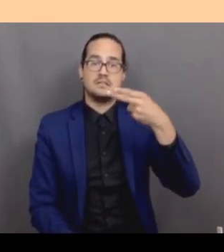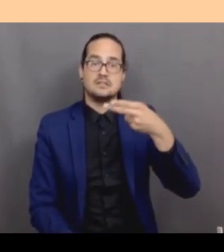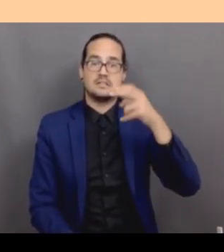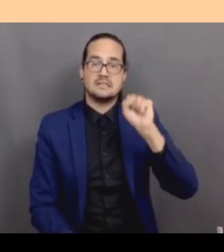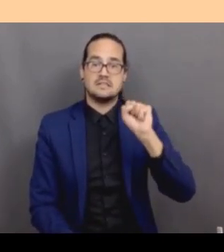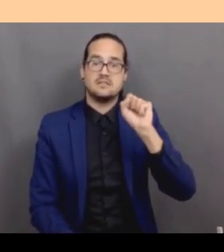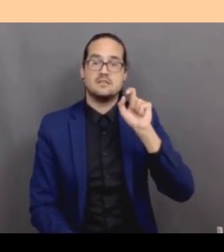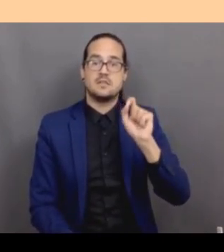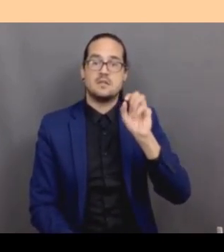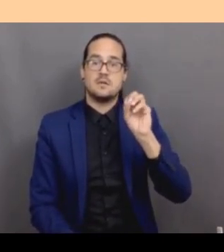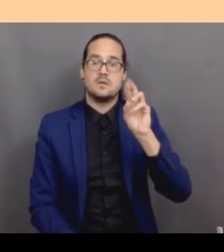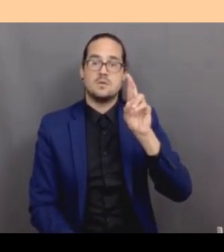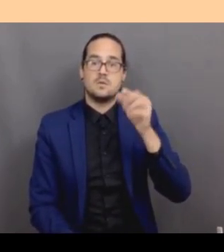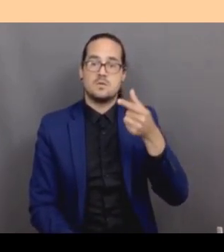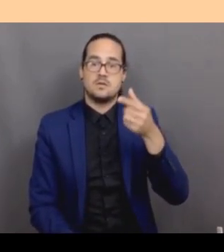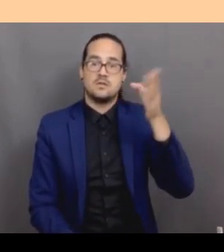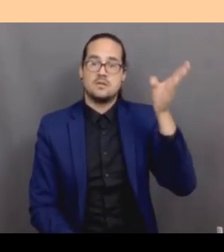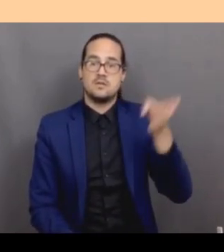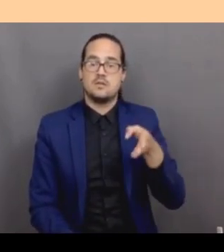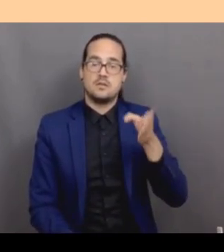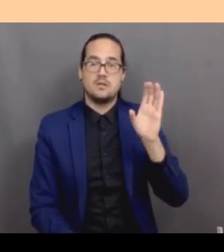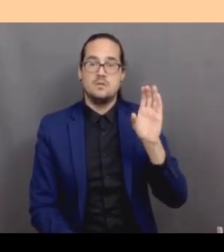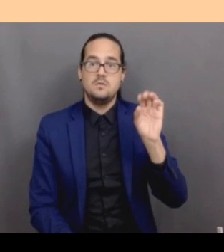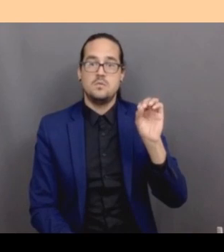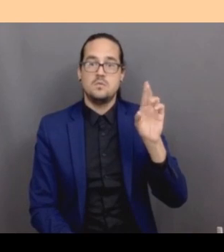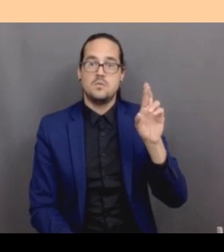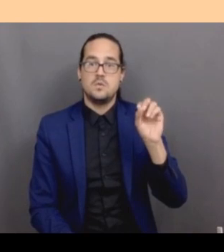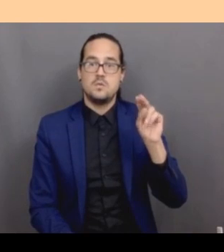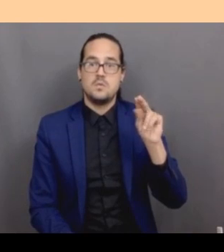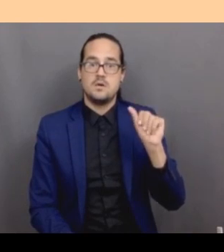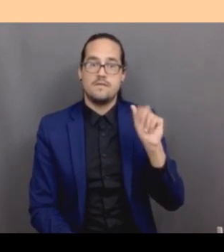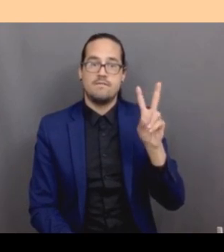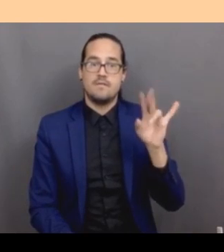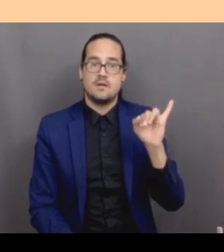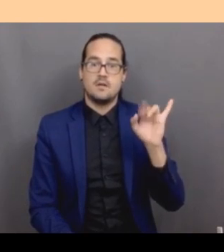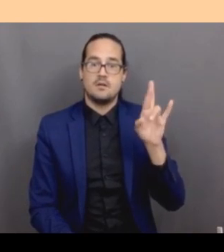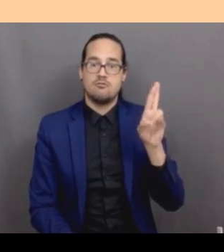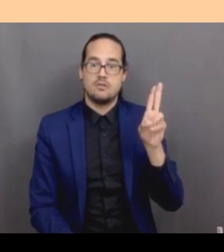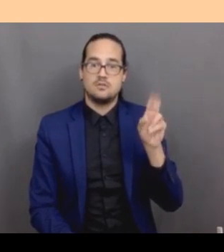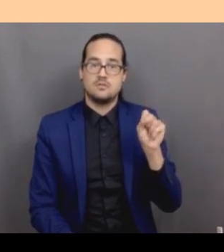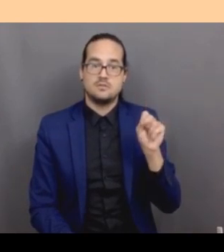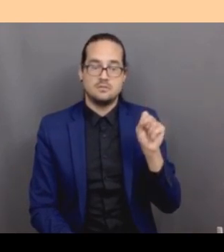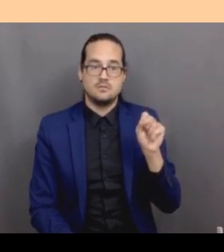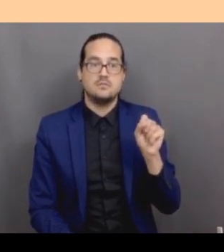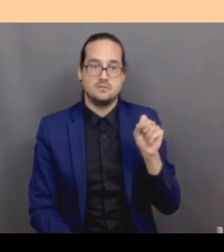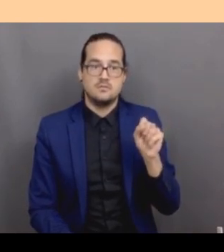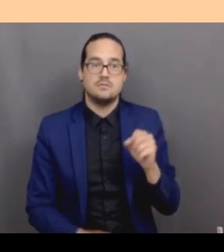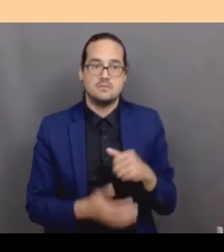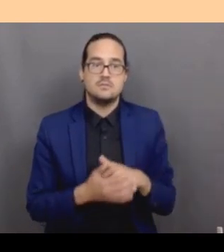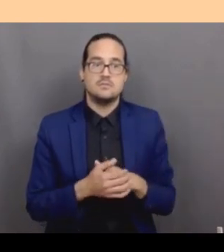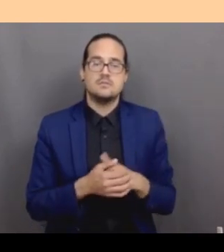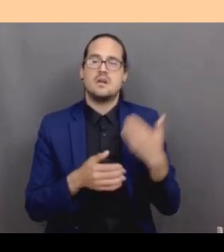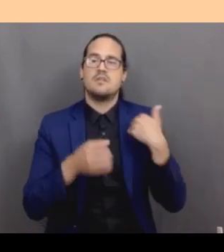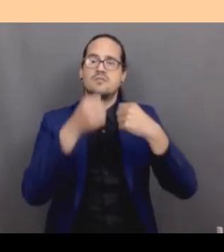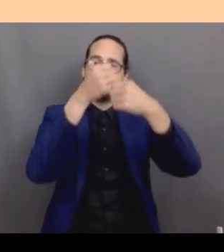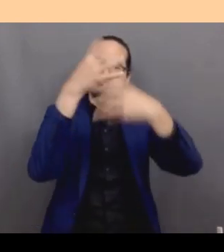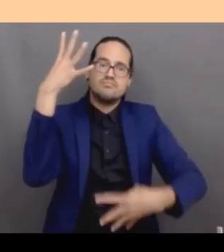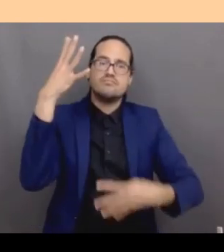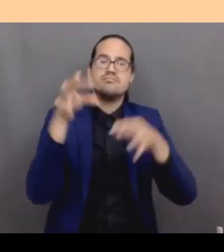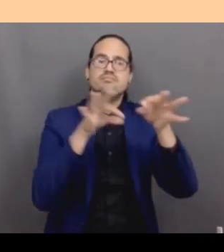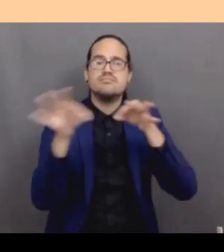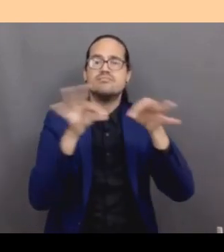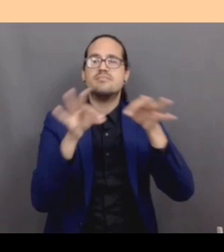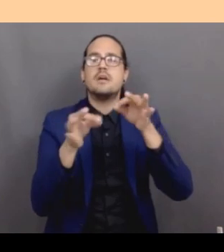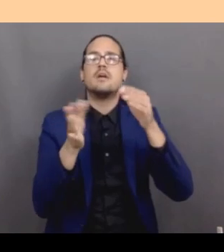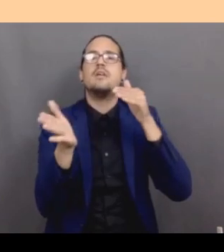marinhhs.org/coronavirus. And there you will find a really detailed, frequently asked questions section on just about anything you would want to know about